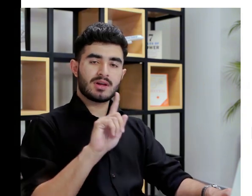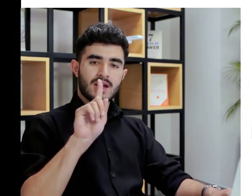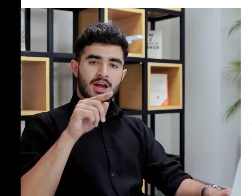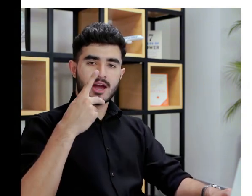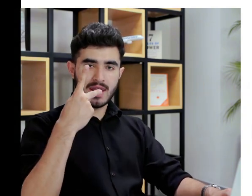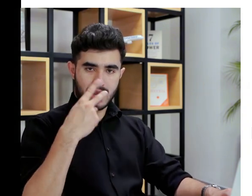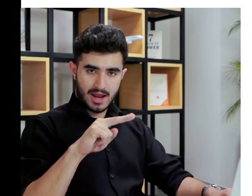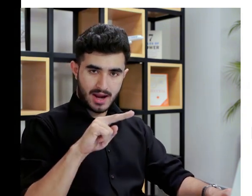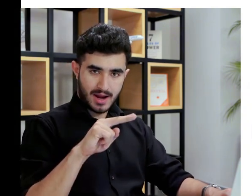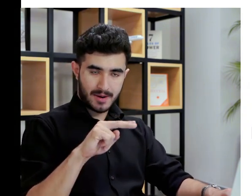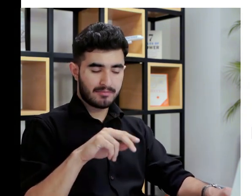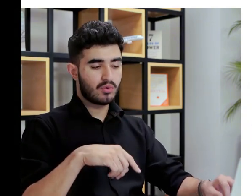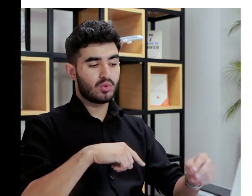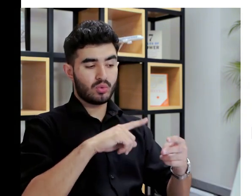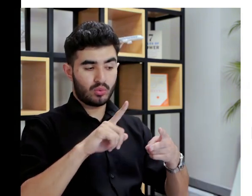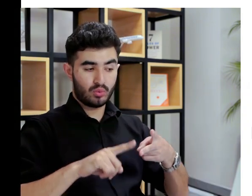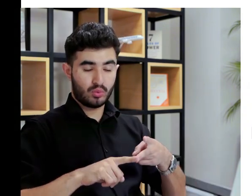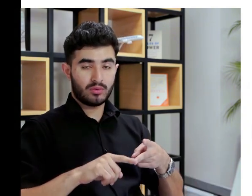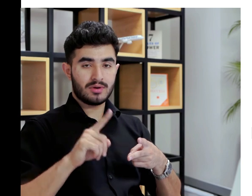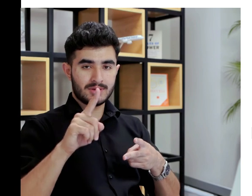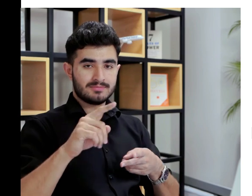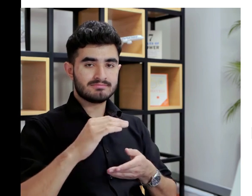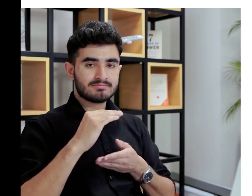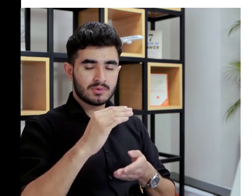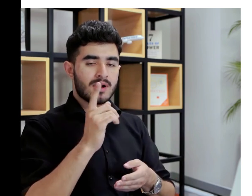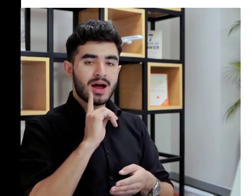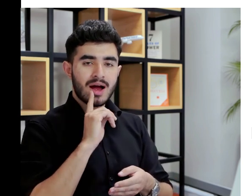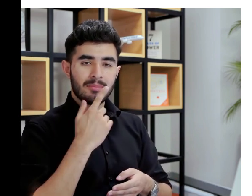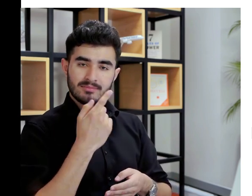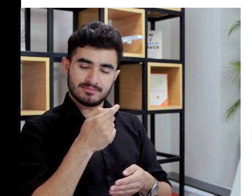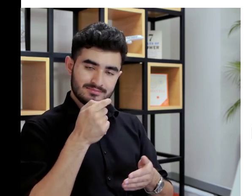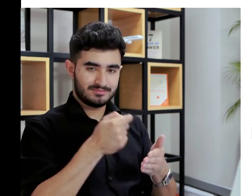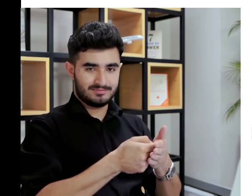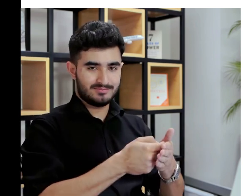Put your name and your date of birth.